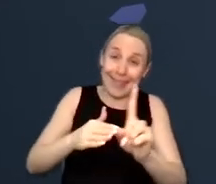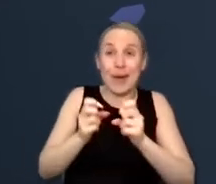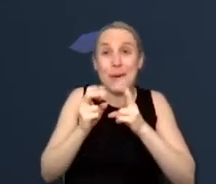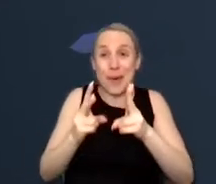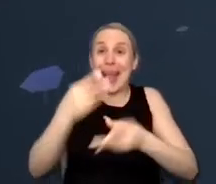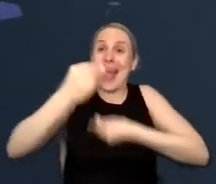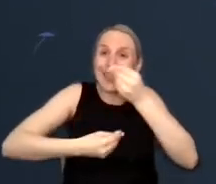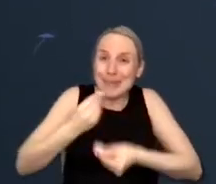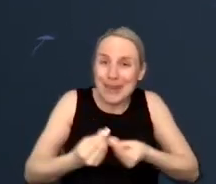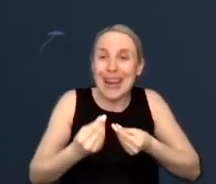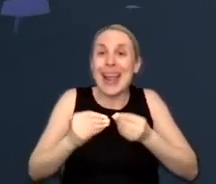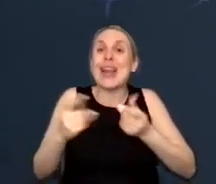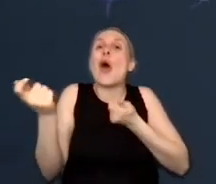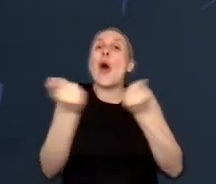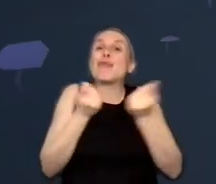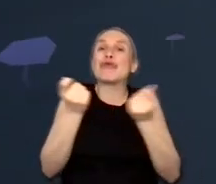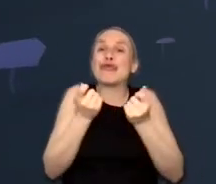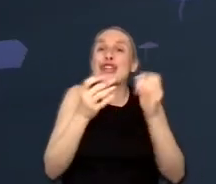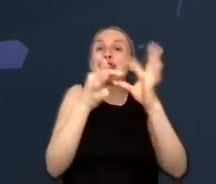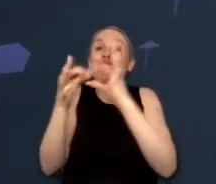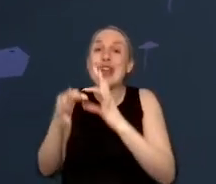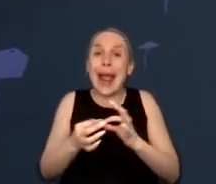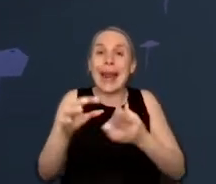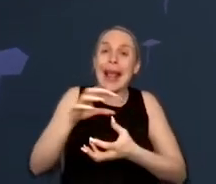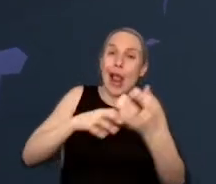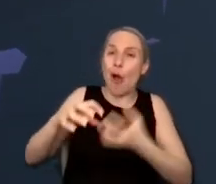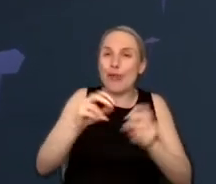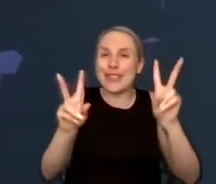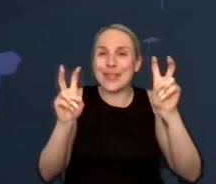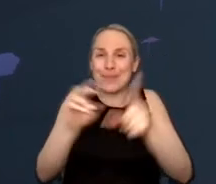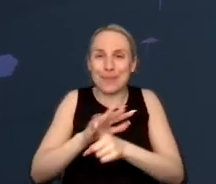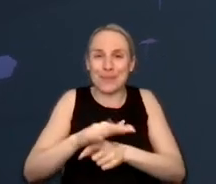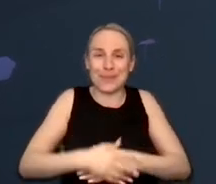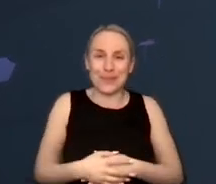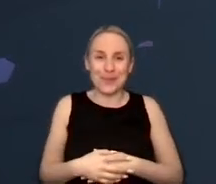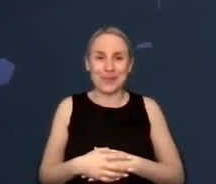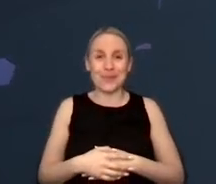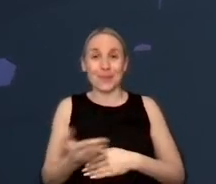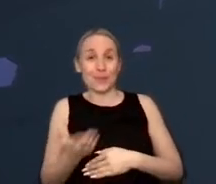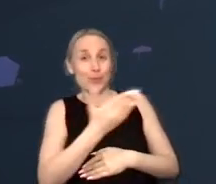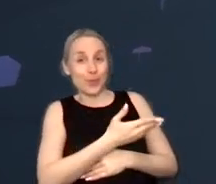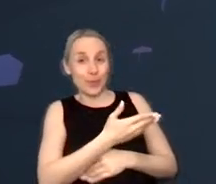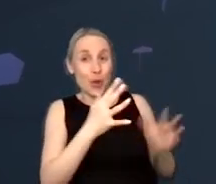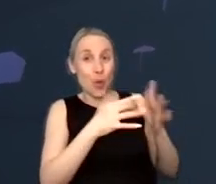I'll accept it. Okay. I like the chaotic operation. Yeah, chaotic operational chain. Mm. Yeah. Also the nice, oh, sorry. No, Will. Go ahead, Orb. No, I was